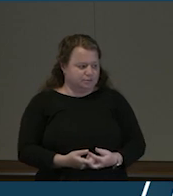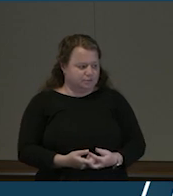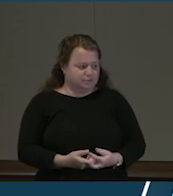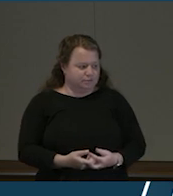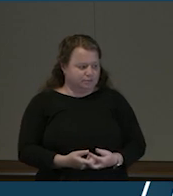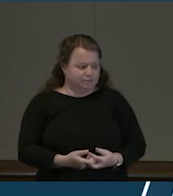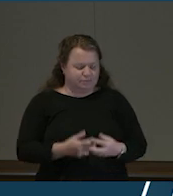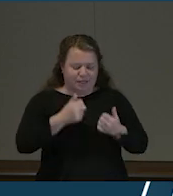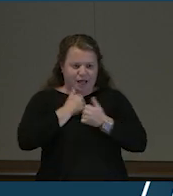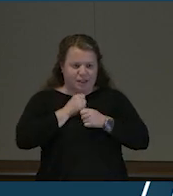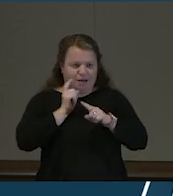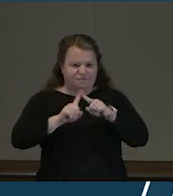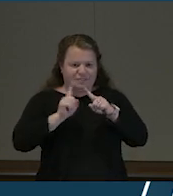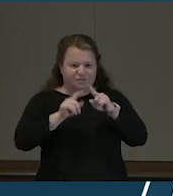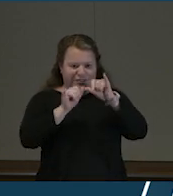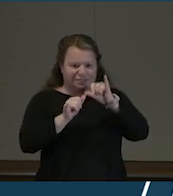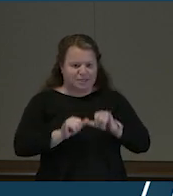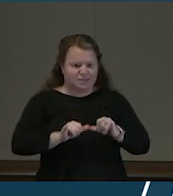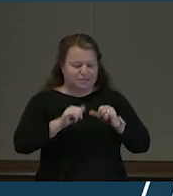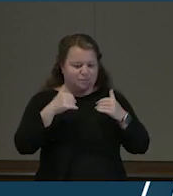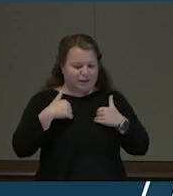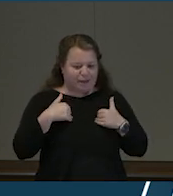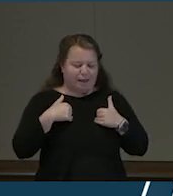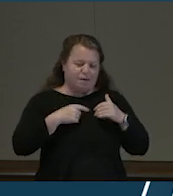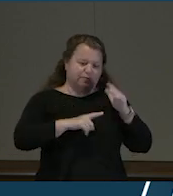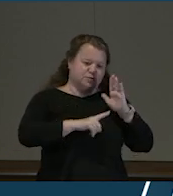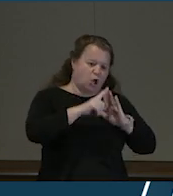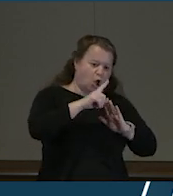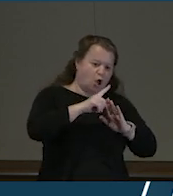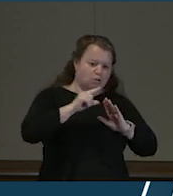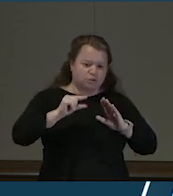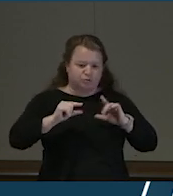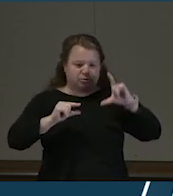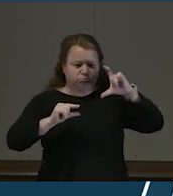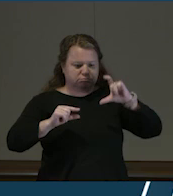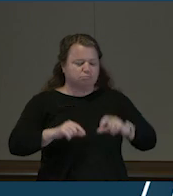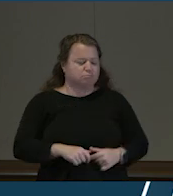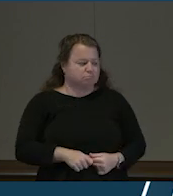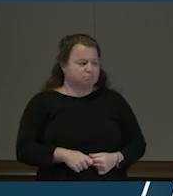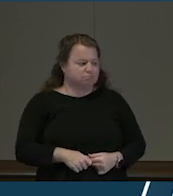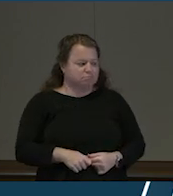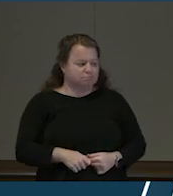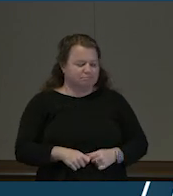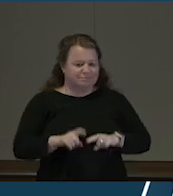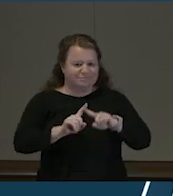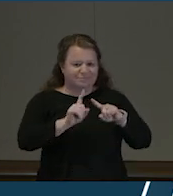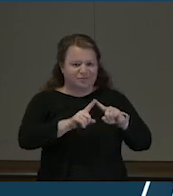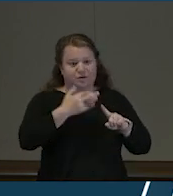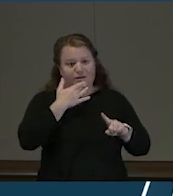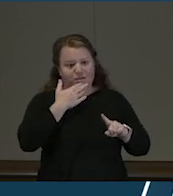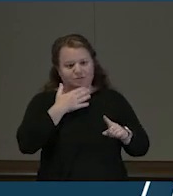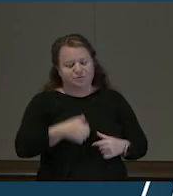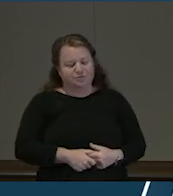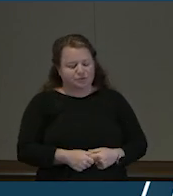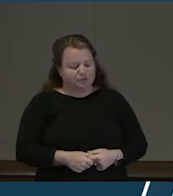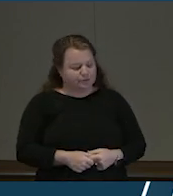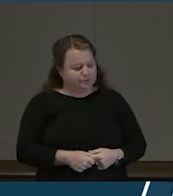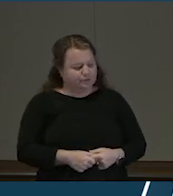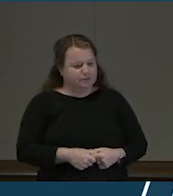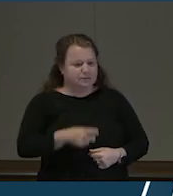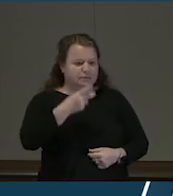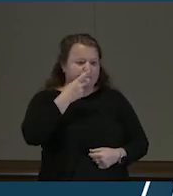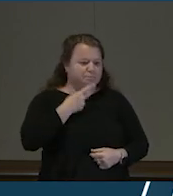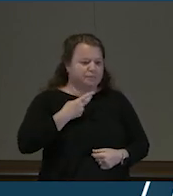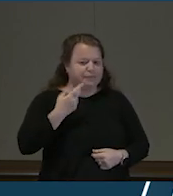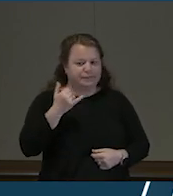I love the different sizes we have here too. We've got a tall one and then a little one. We've got all these different colors. Pink